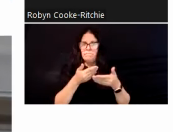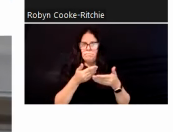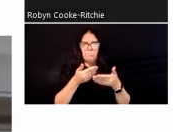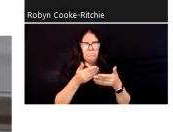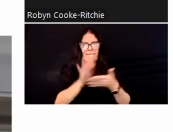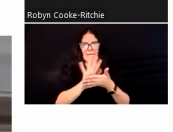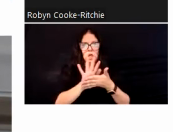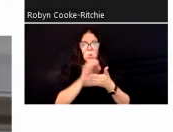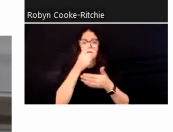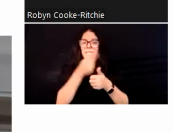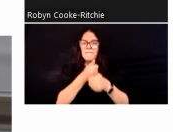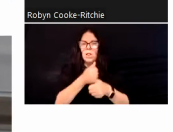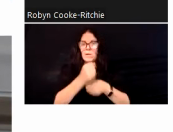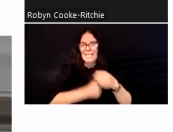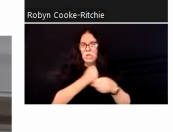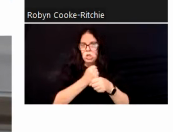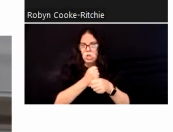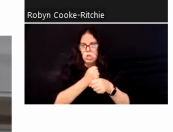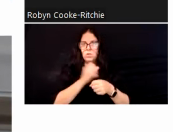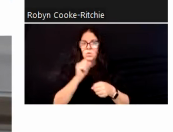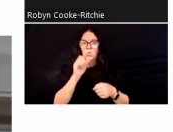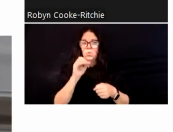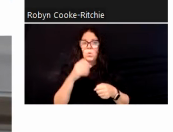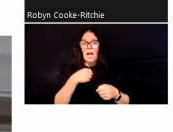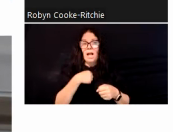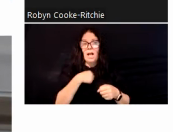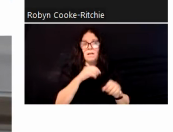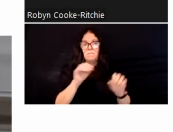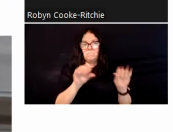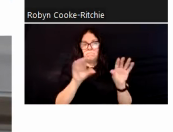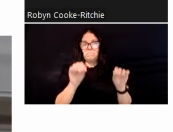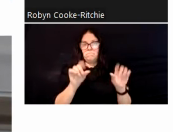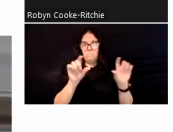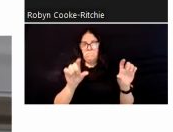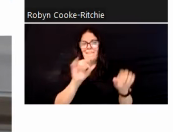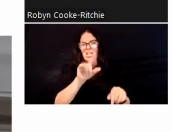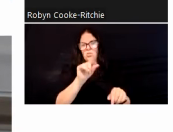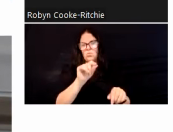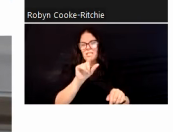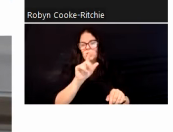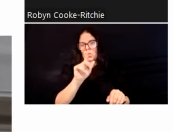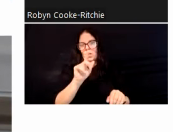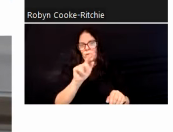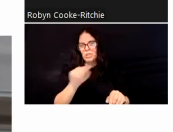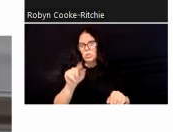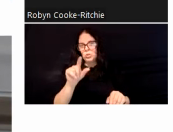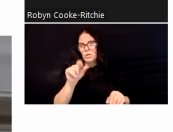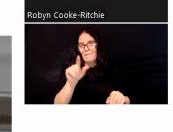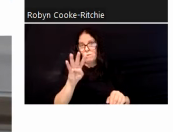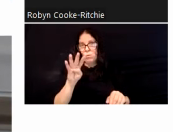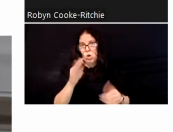year. So what I've taken a screenshot of here is just the 23-24 set of